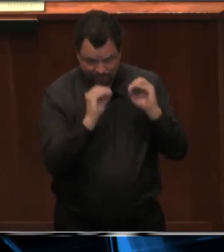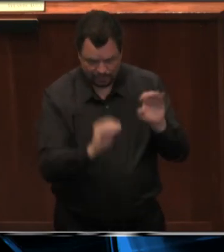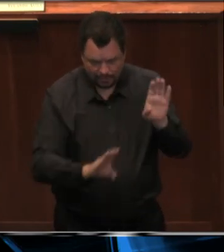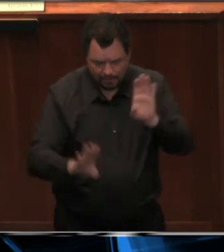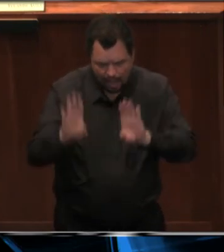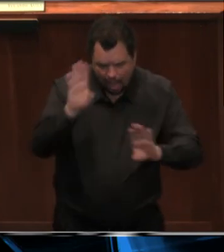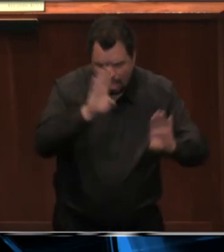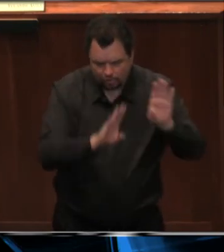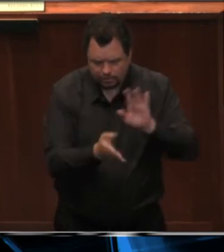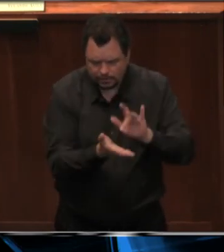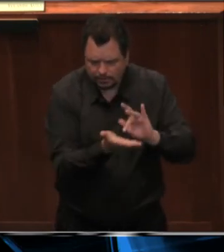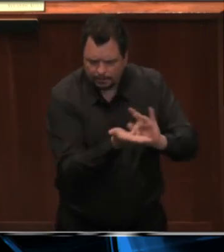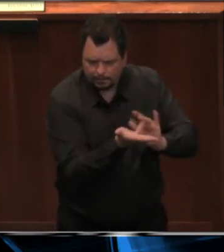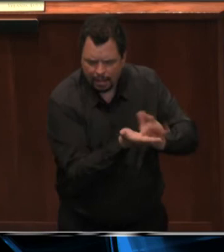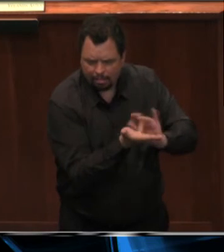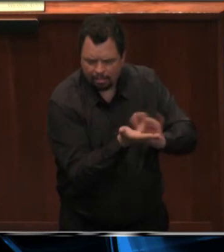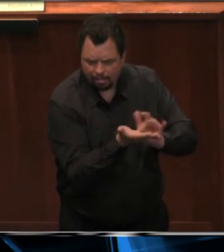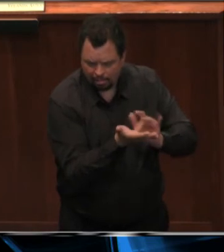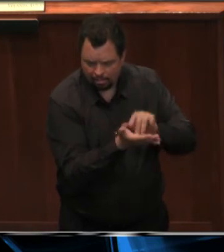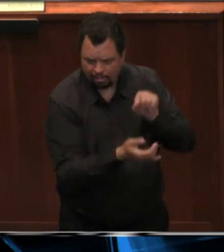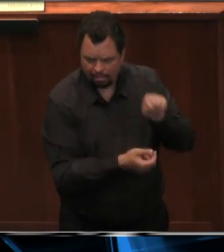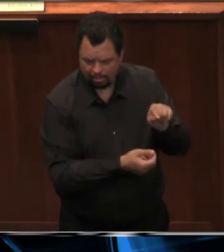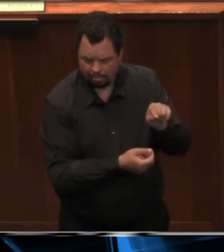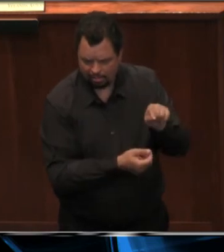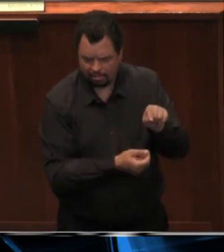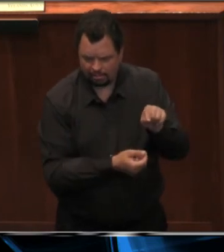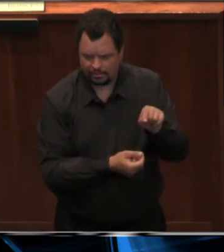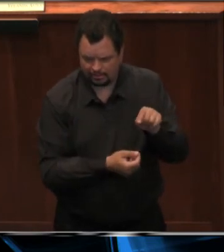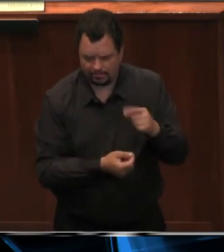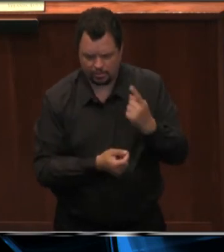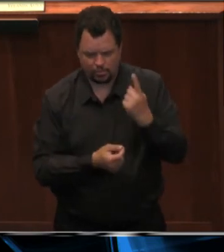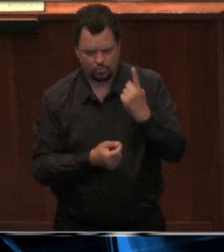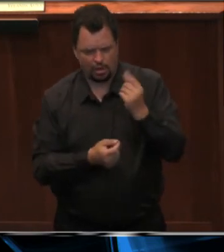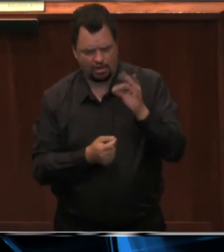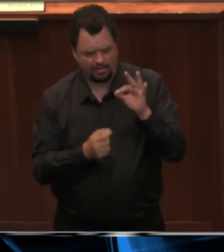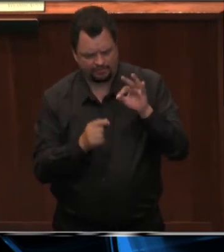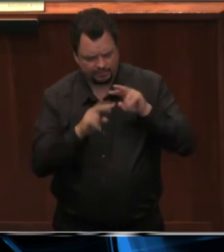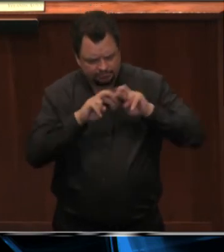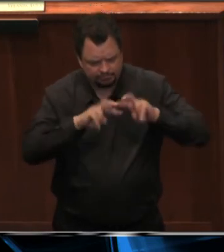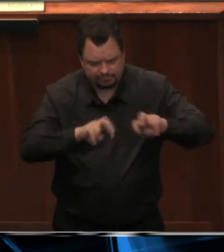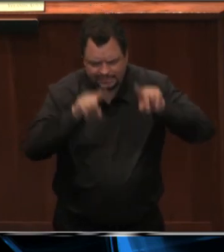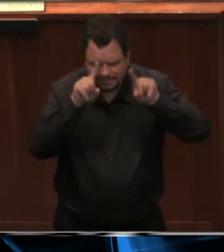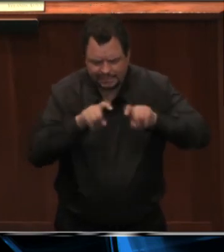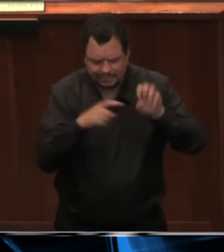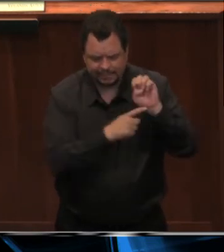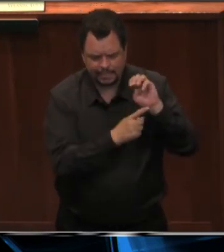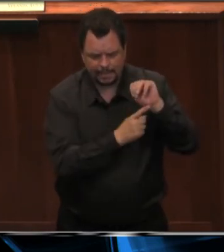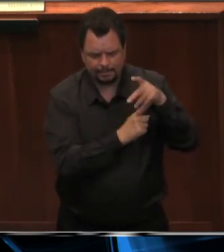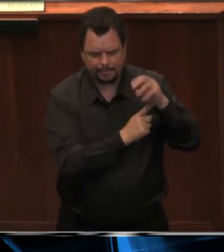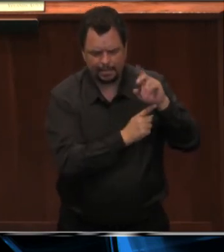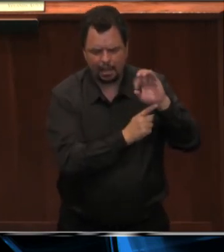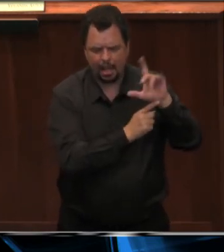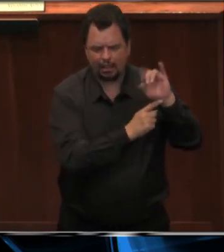this course is epidemiology. While I'm not formally trained in epidemiology, I probably know